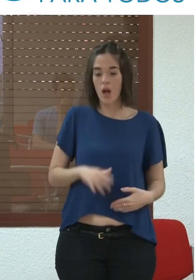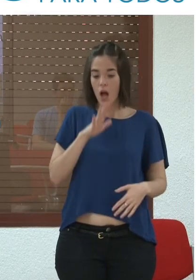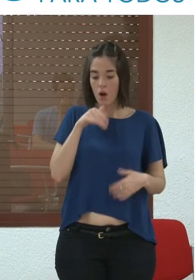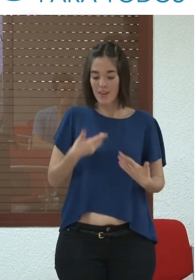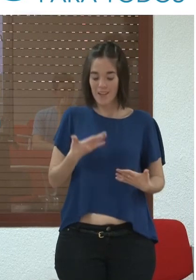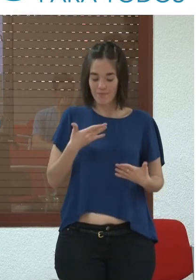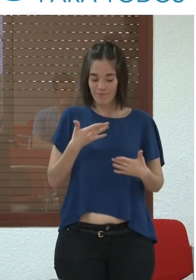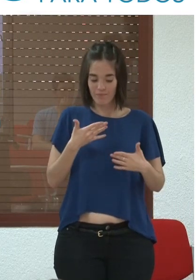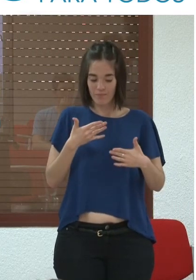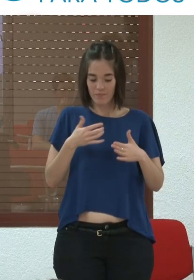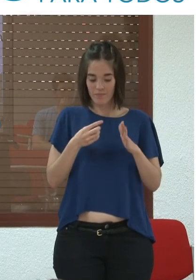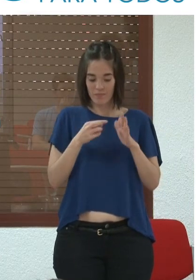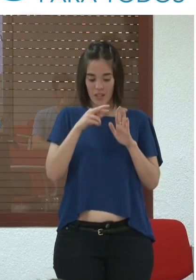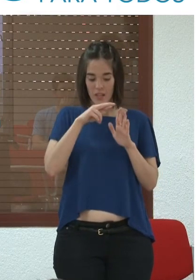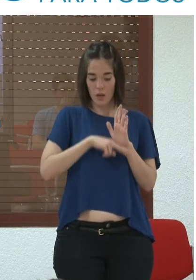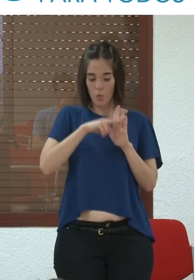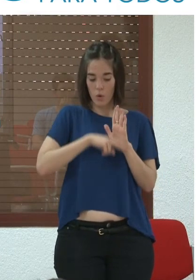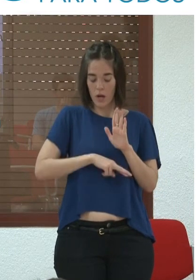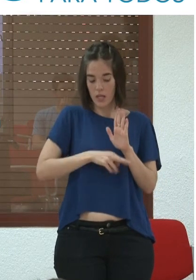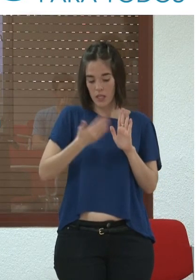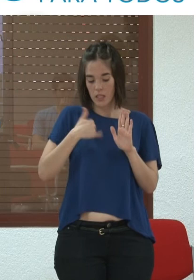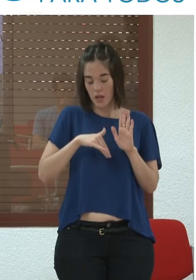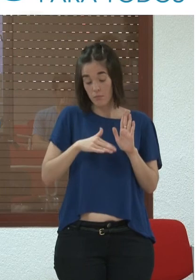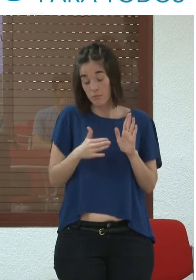equally regulated and permitted